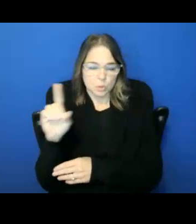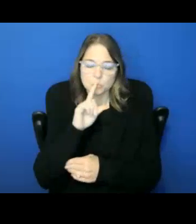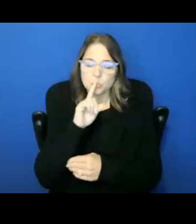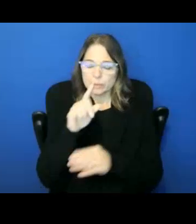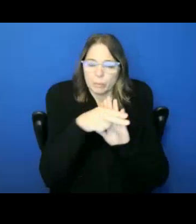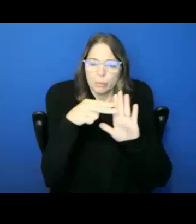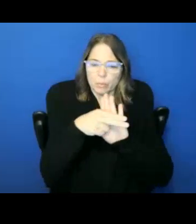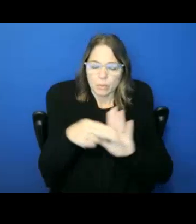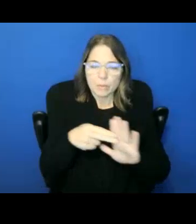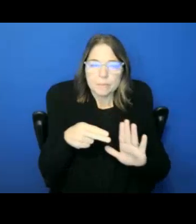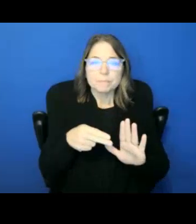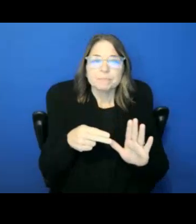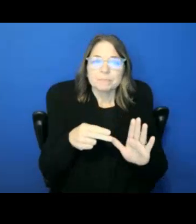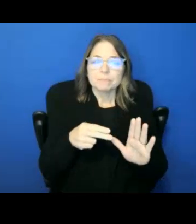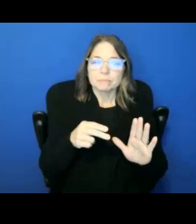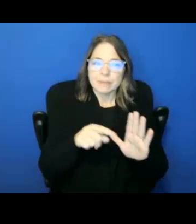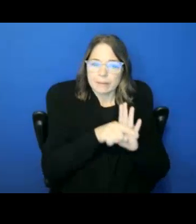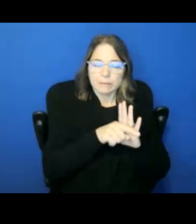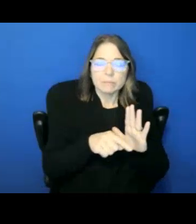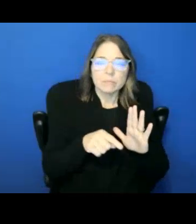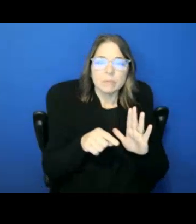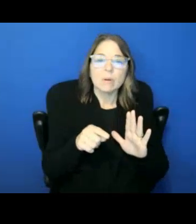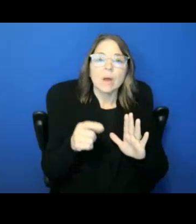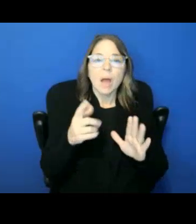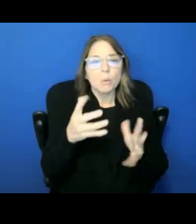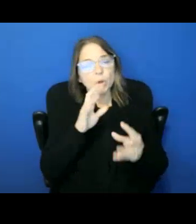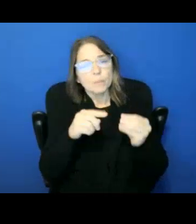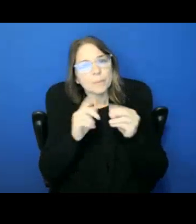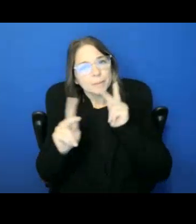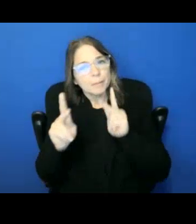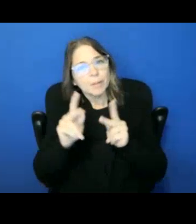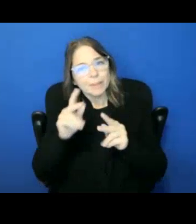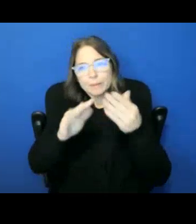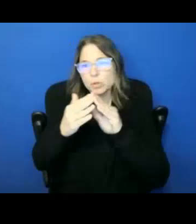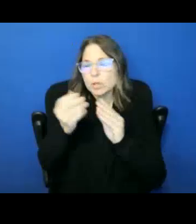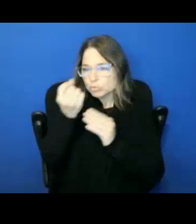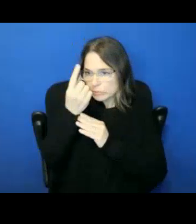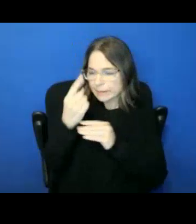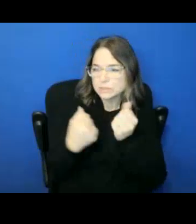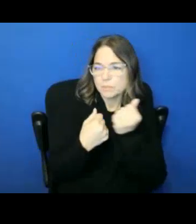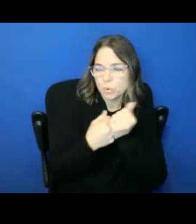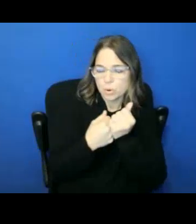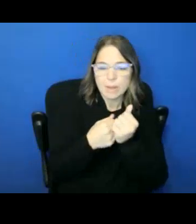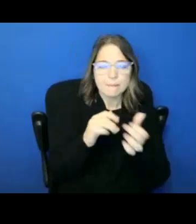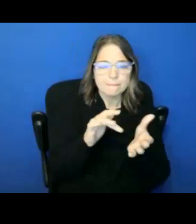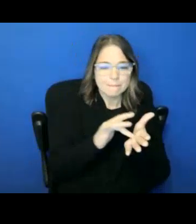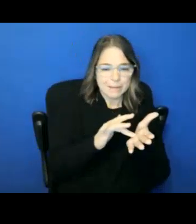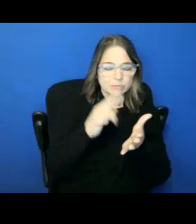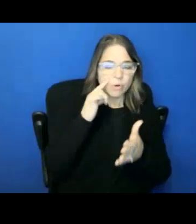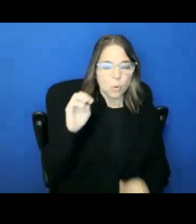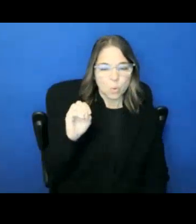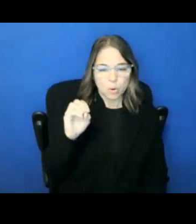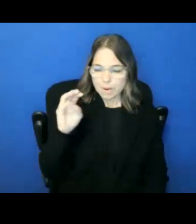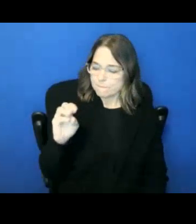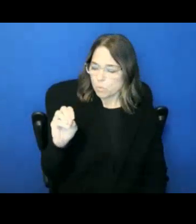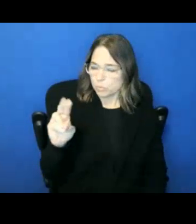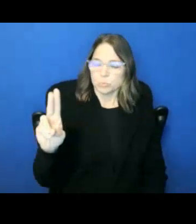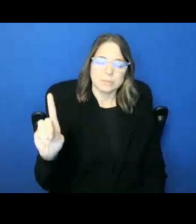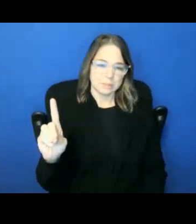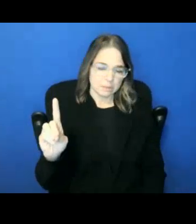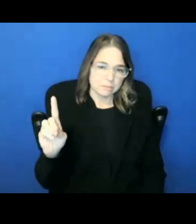what it looks like when people in the community understand and support medications for opioid use disorder. It was just a